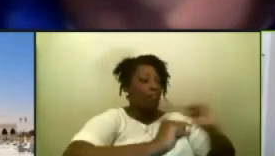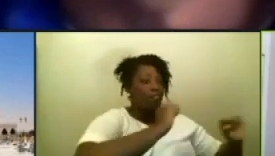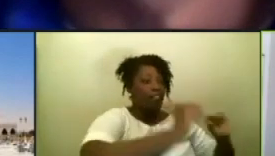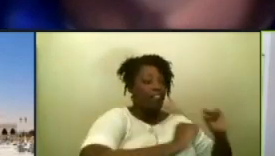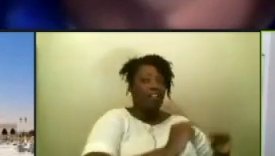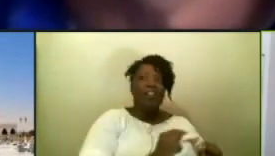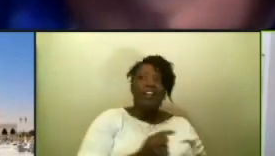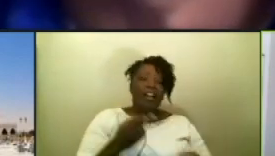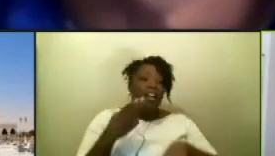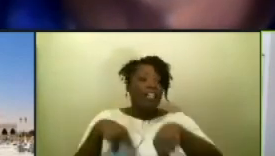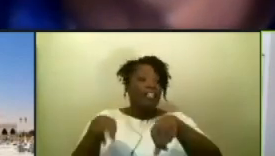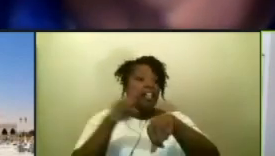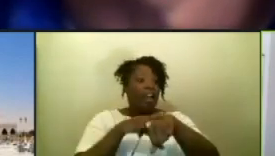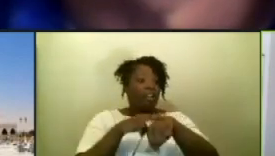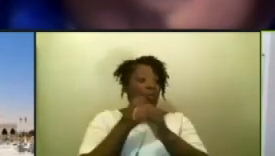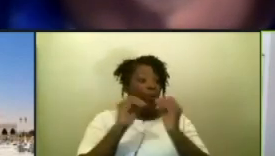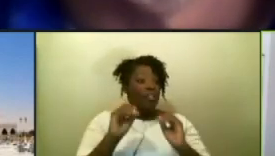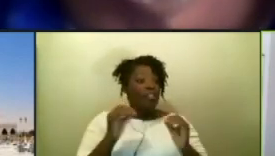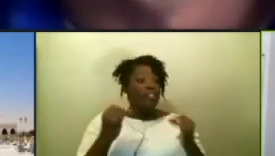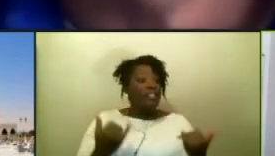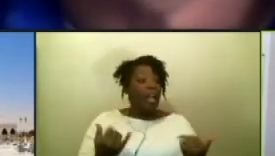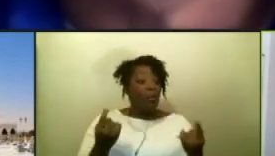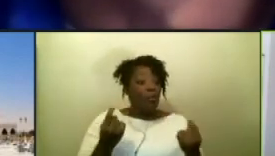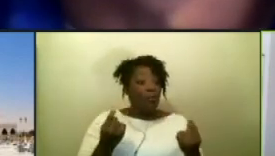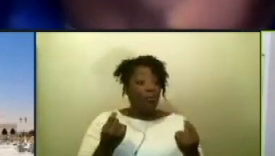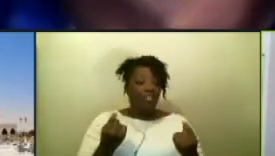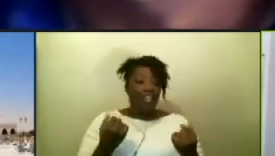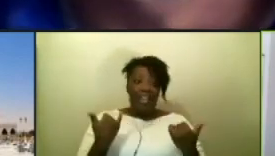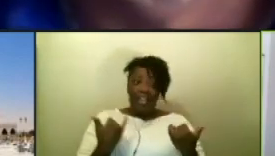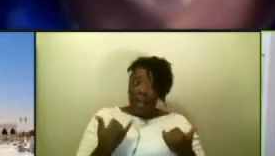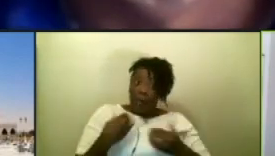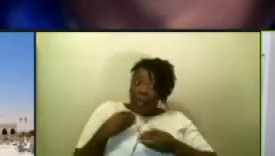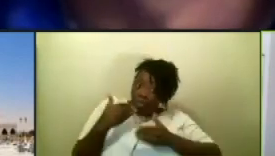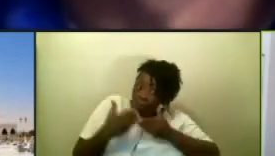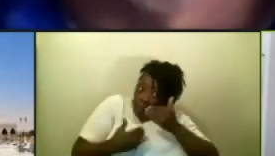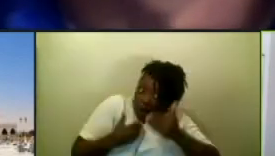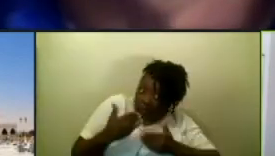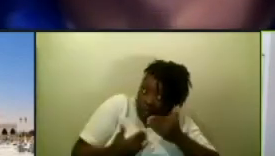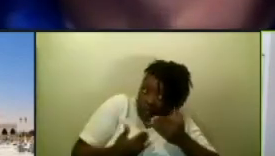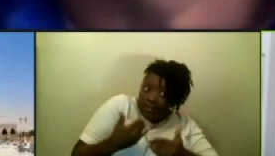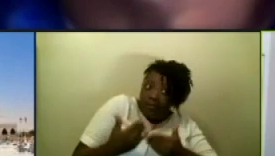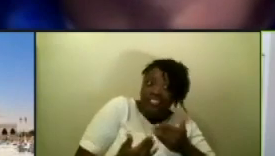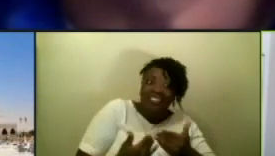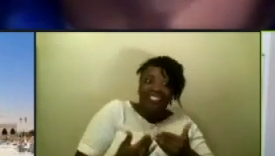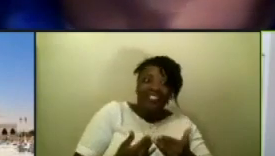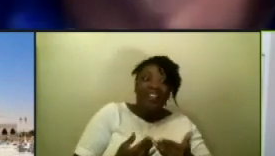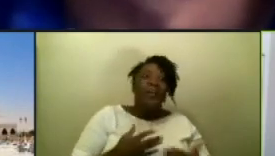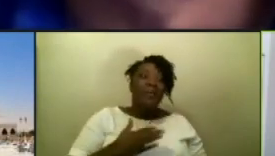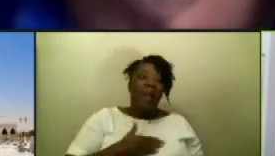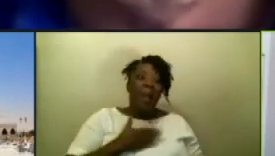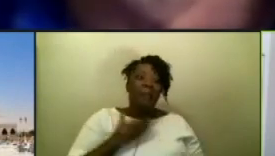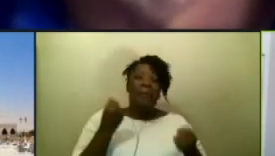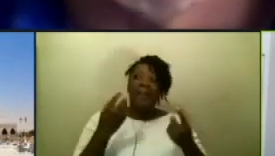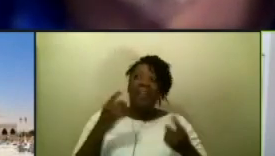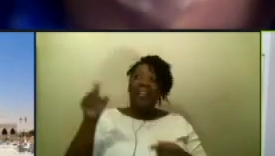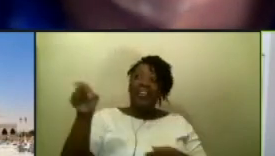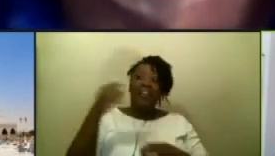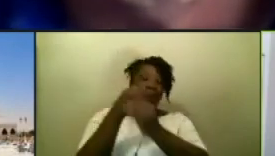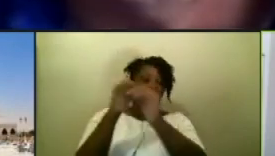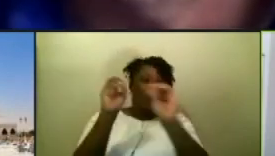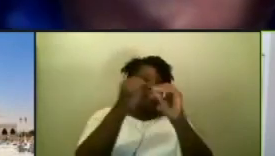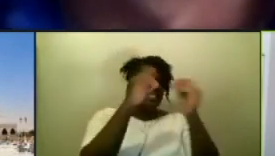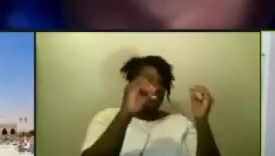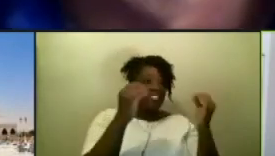and we're in right now in the process. And we're happy that many of the organizations that are represented